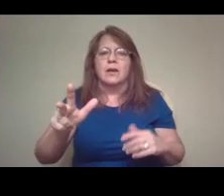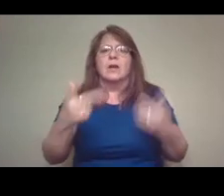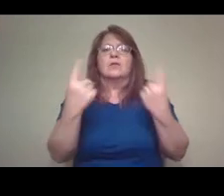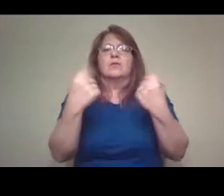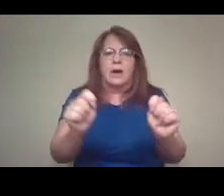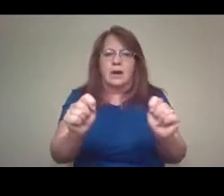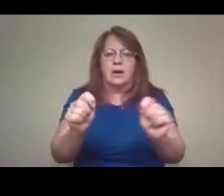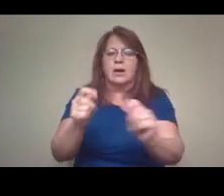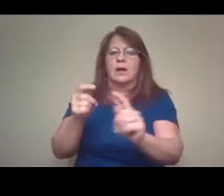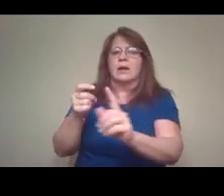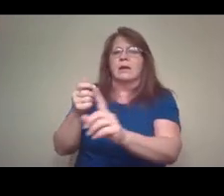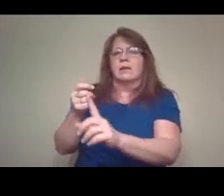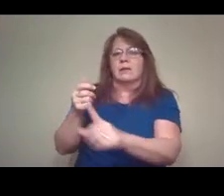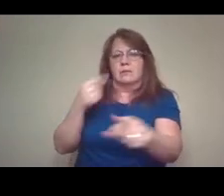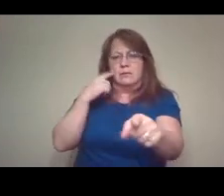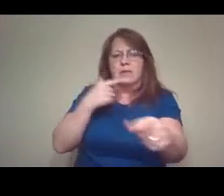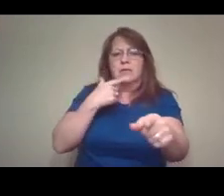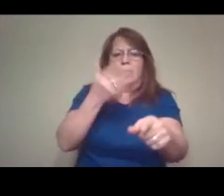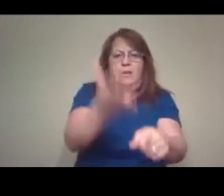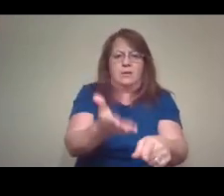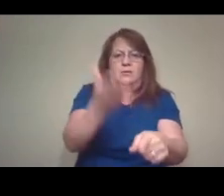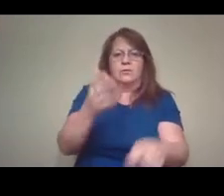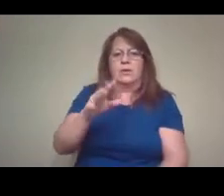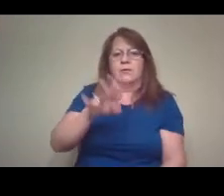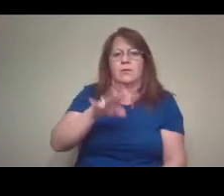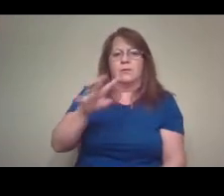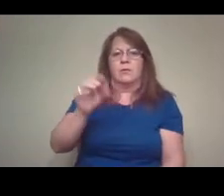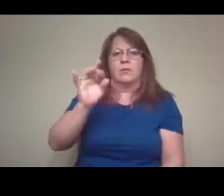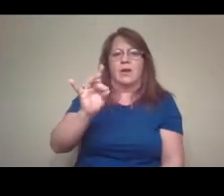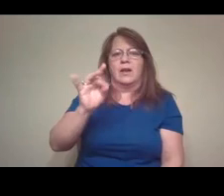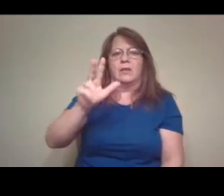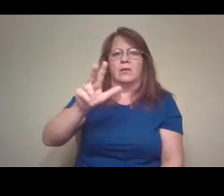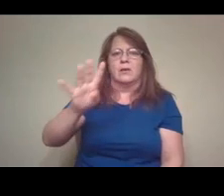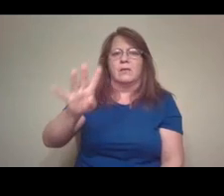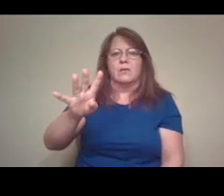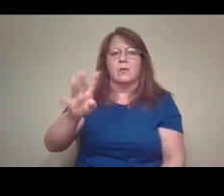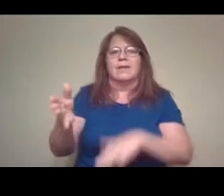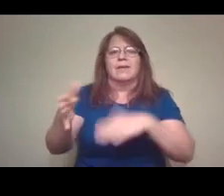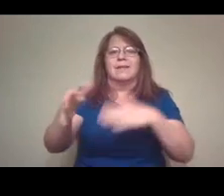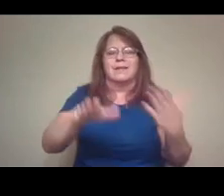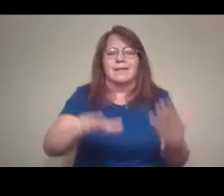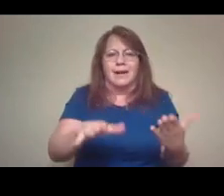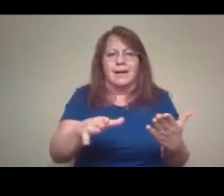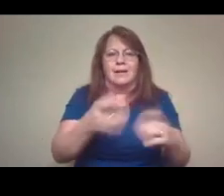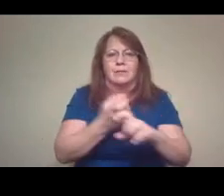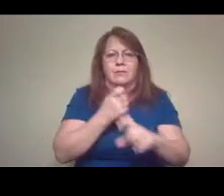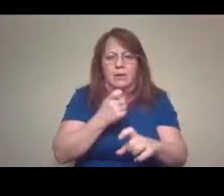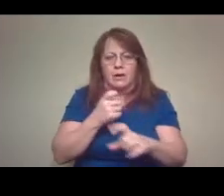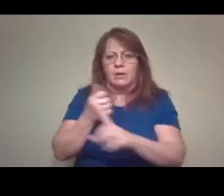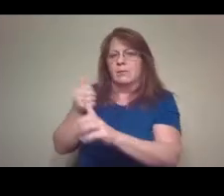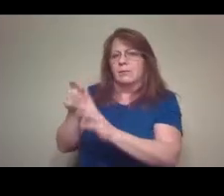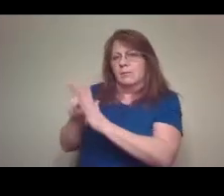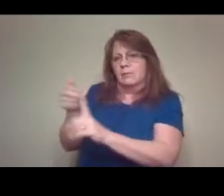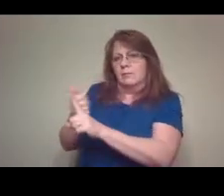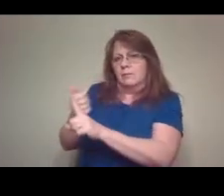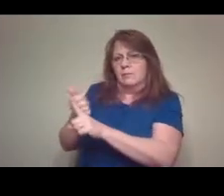44,834 suicide deaths were reported. So this is important for two reasons. One is, if we're just looking